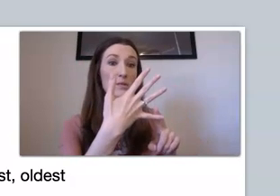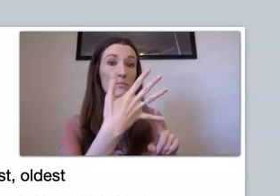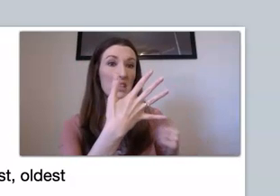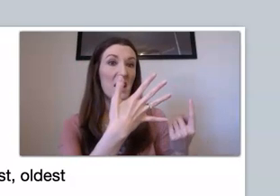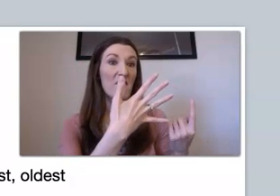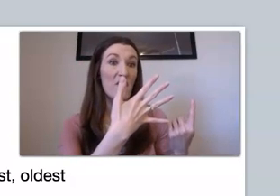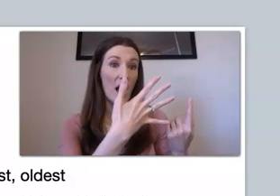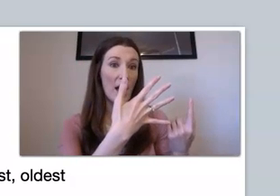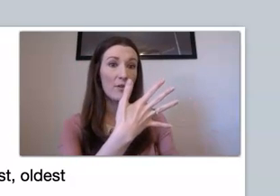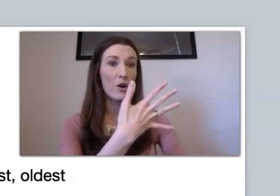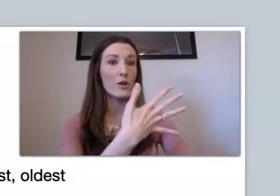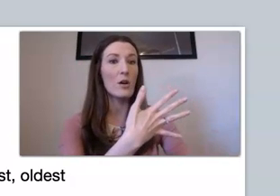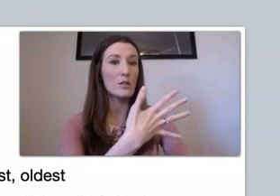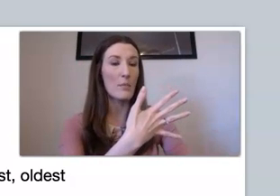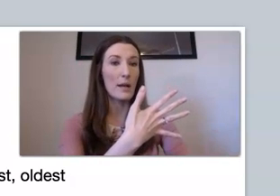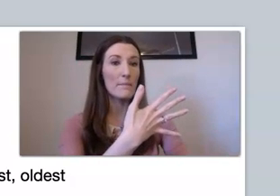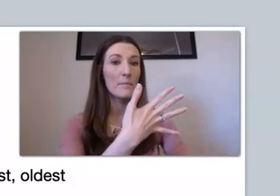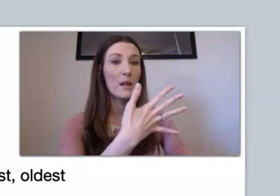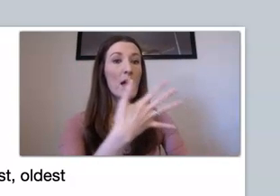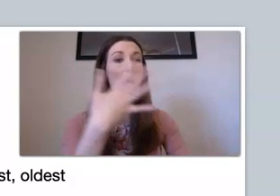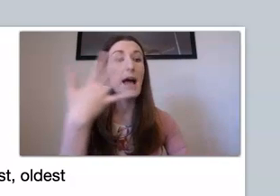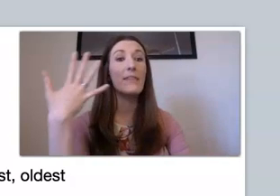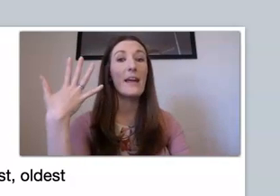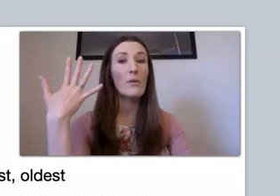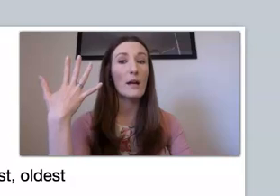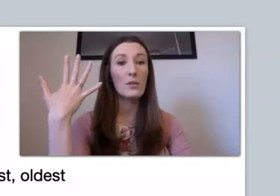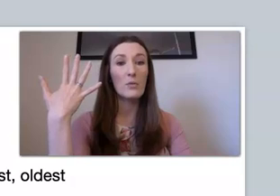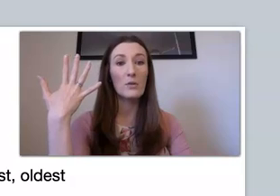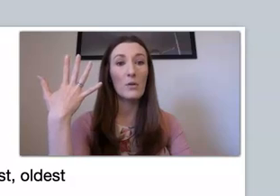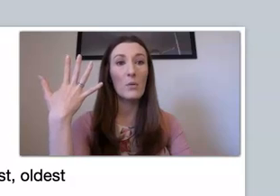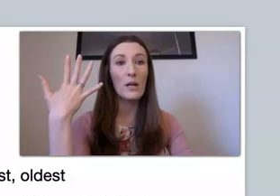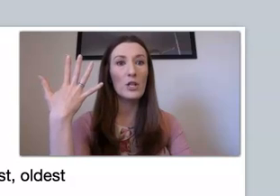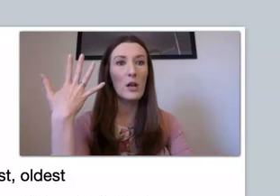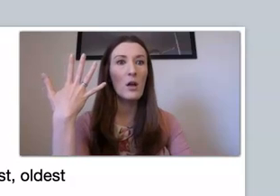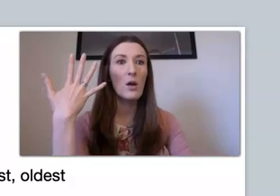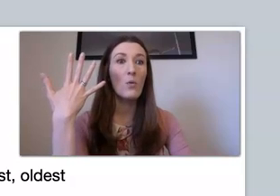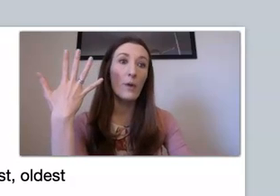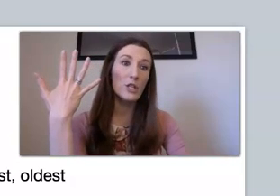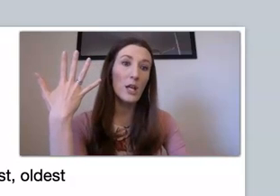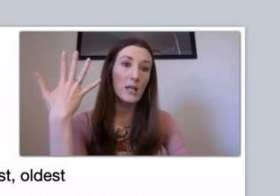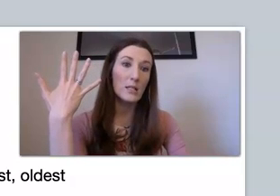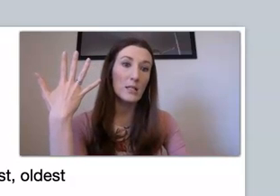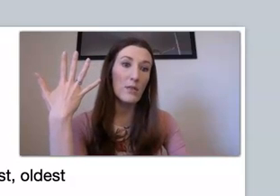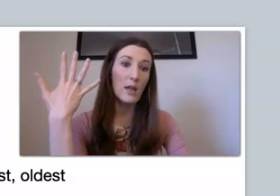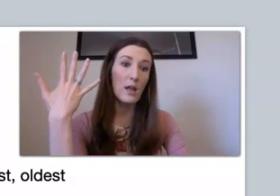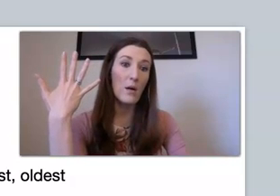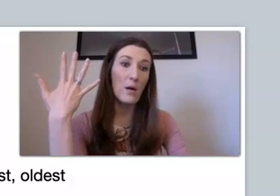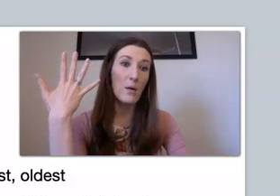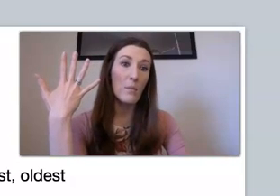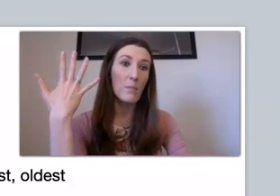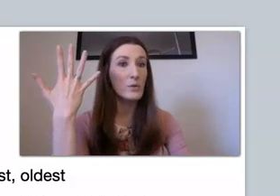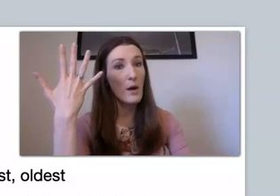list those, let's say 5 on your non-dominant. Then you ask your rhetorical question, which is